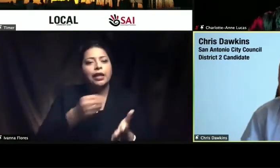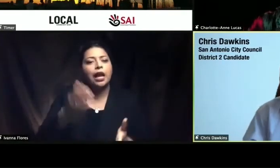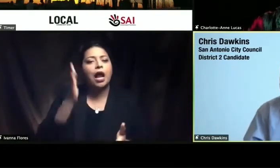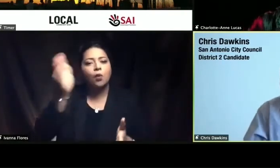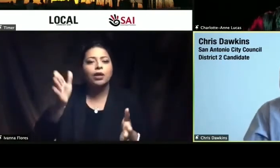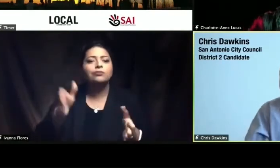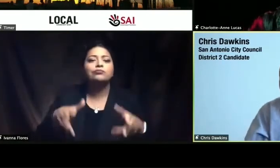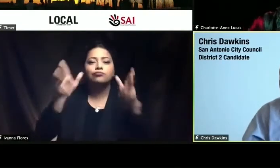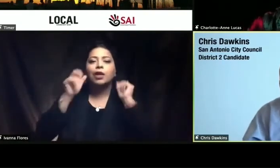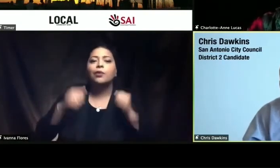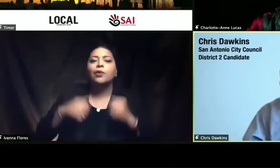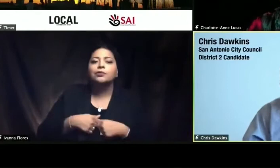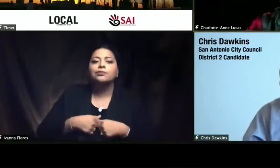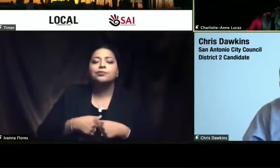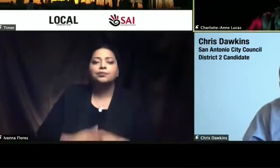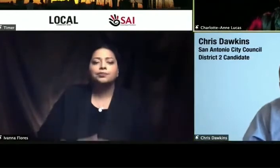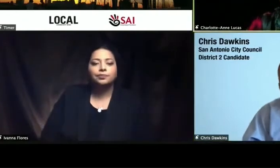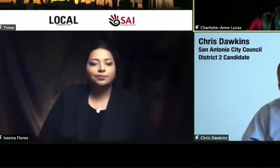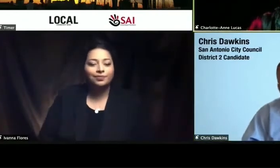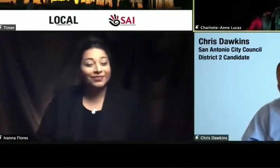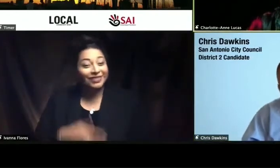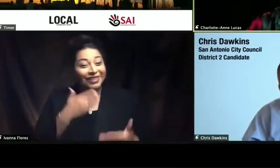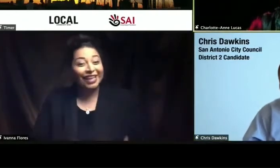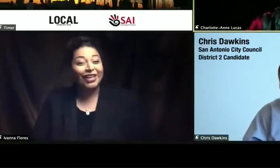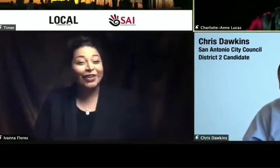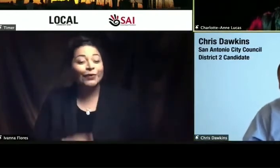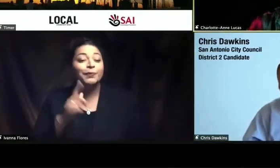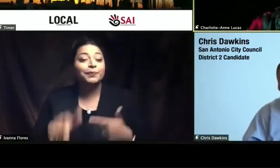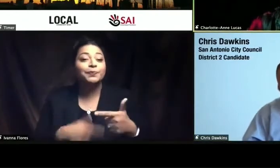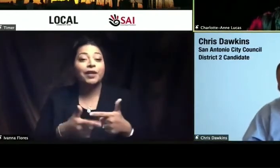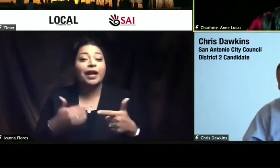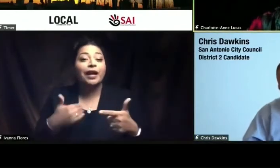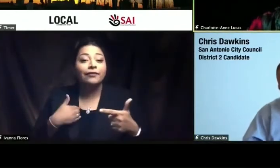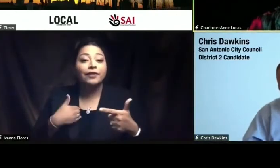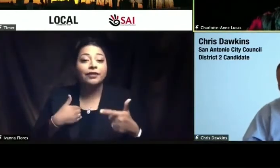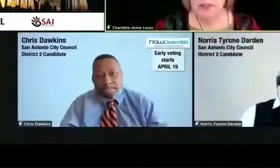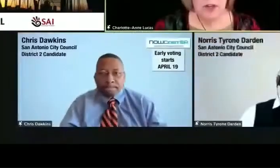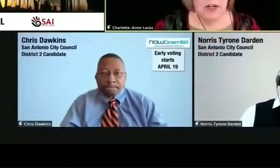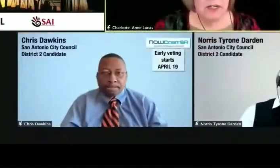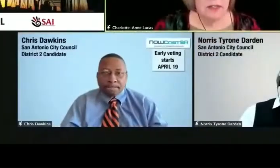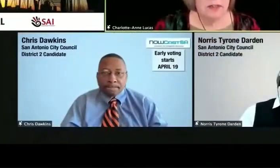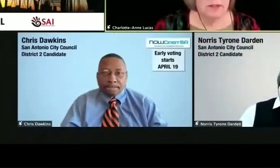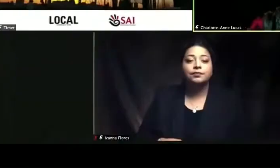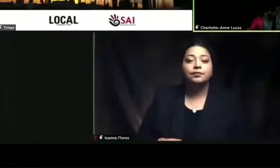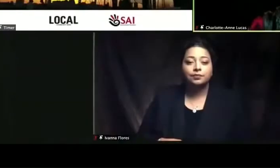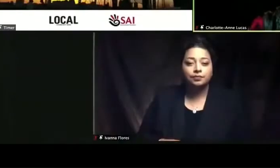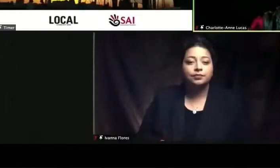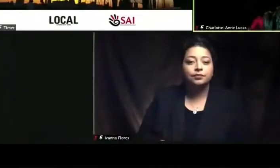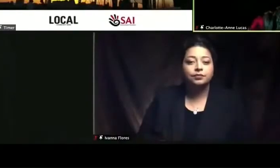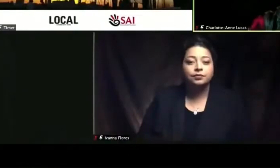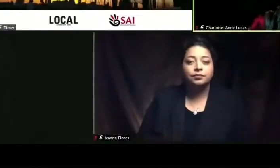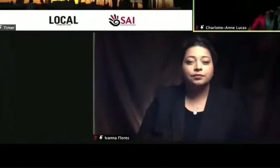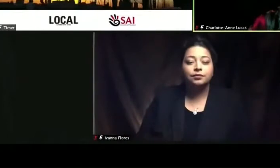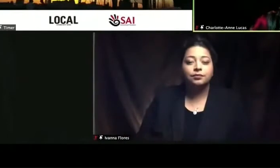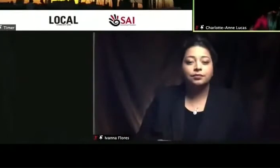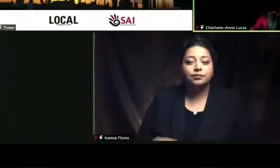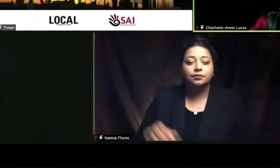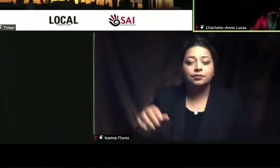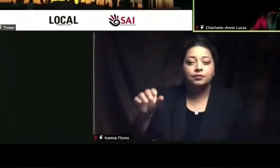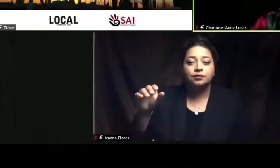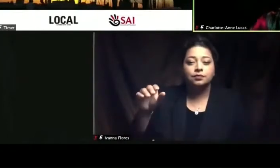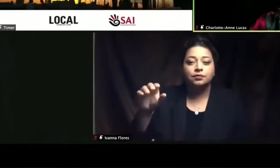receptive. Thank you. And the next person on this question is Norris Tyrone Darden.